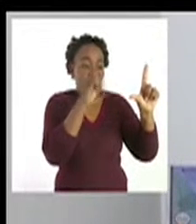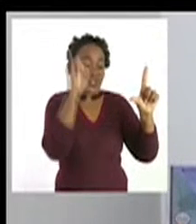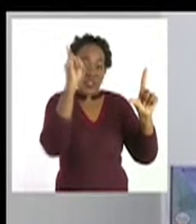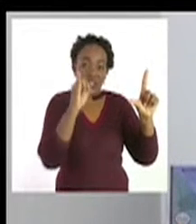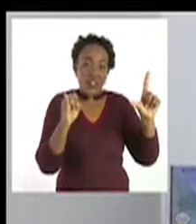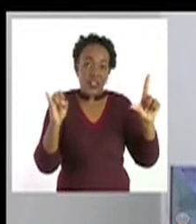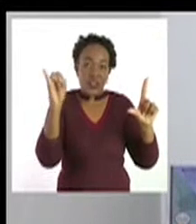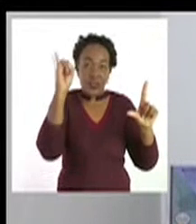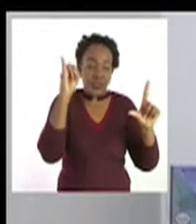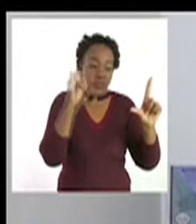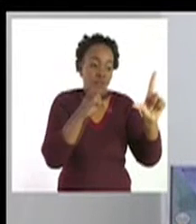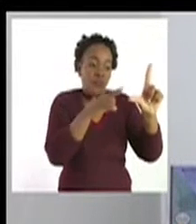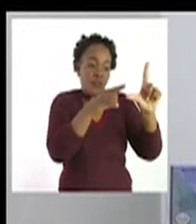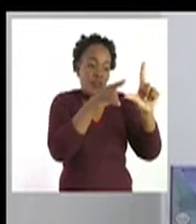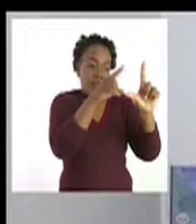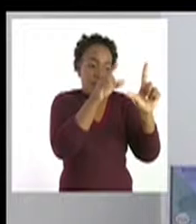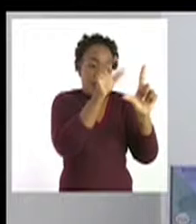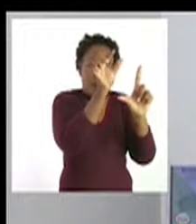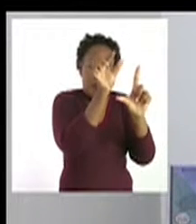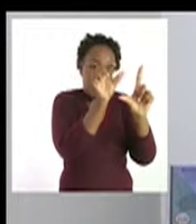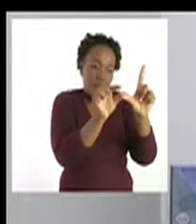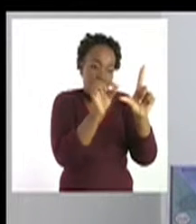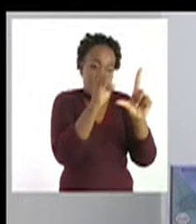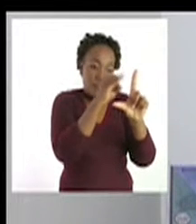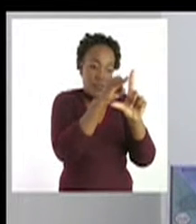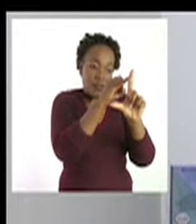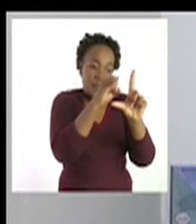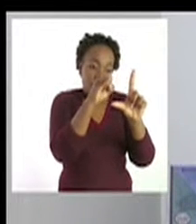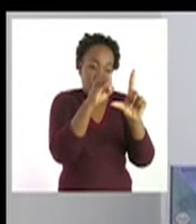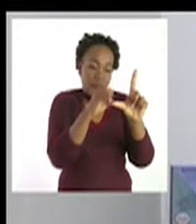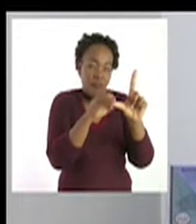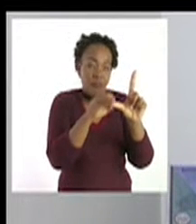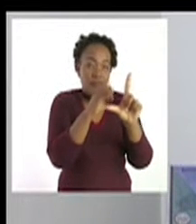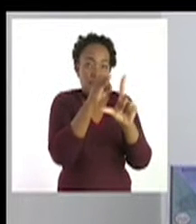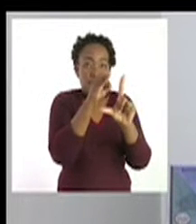draw our bar.